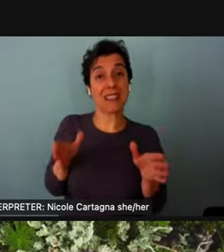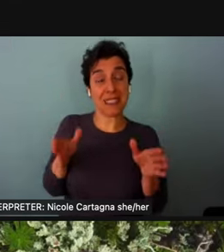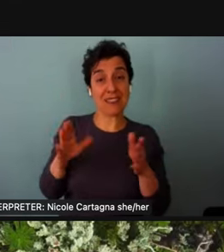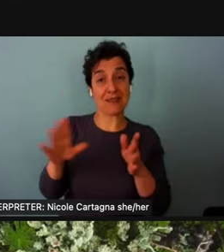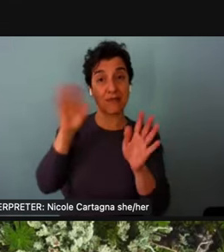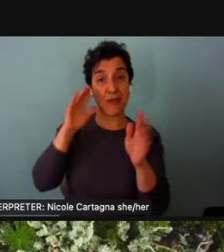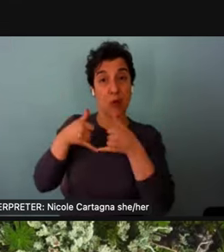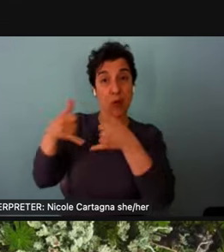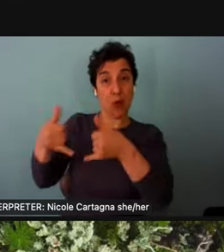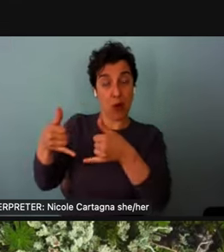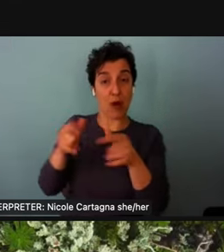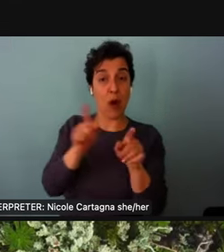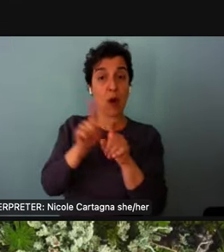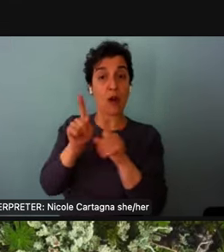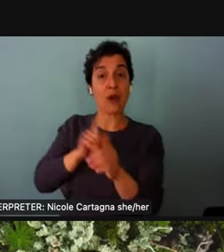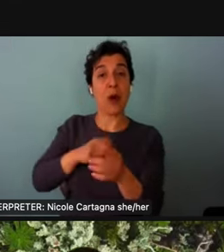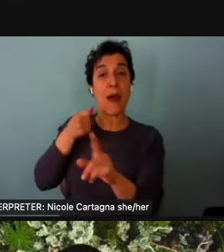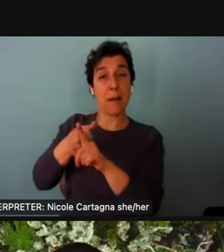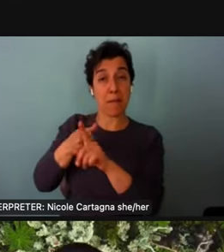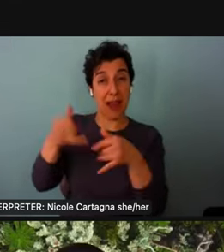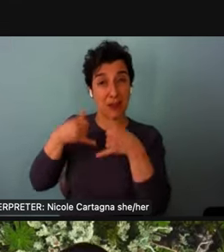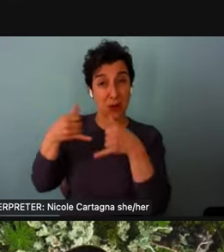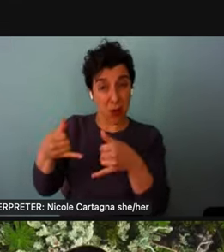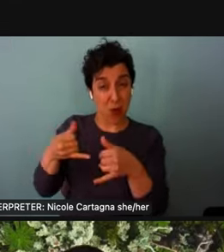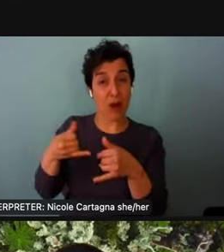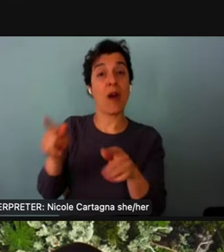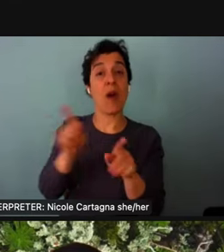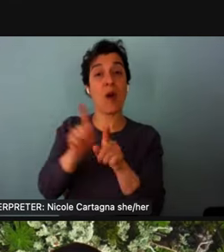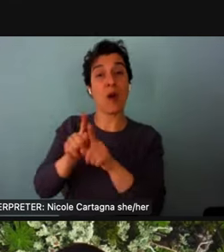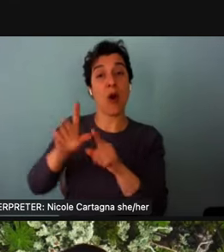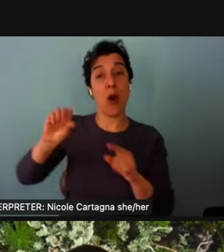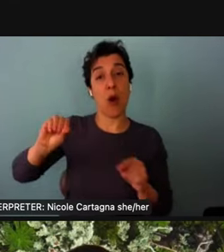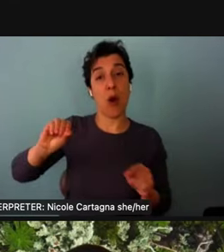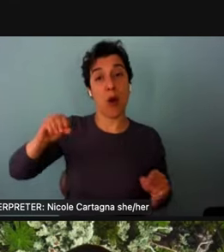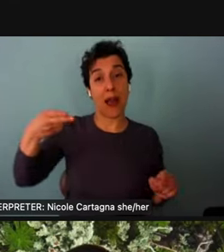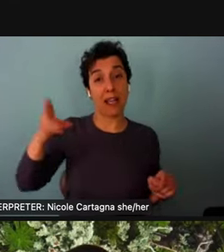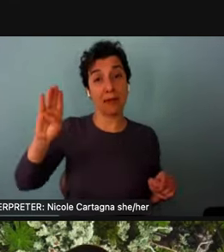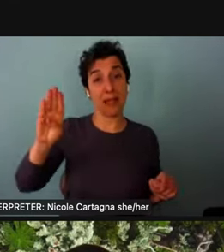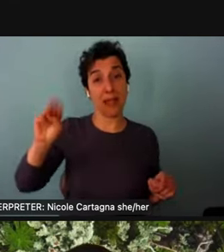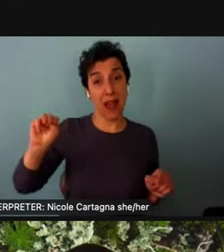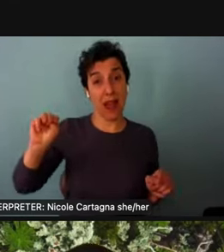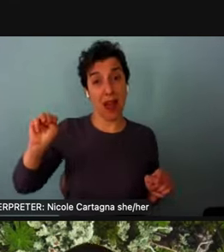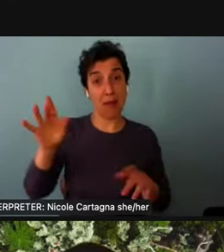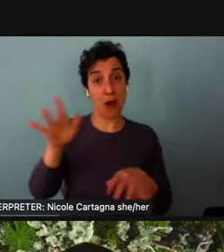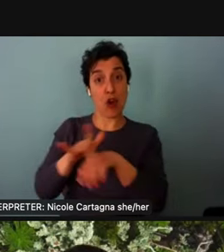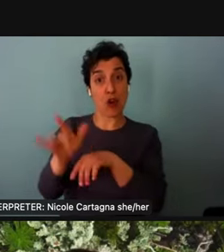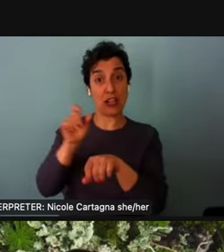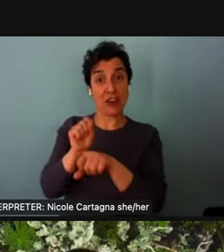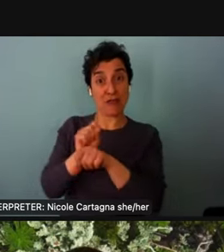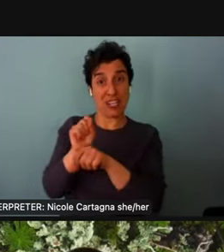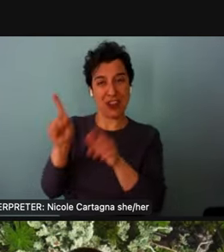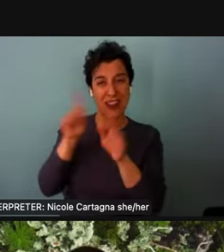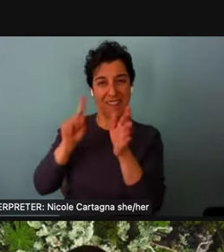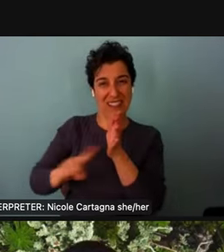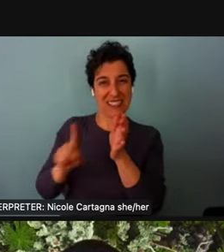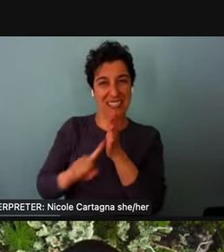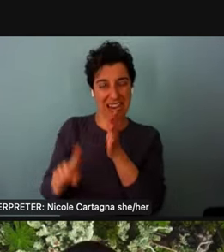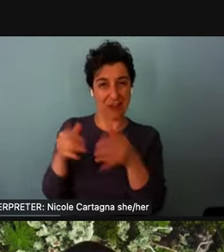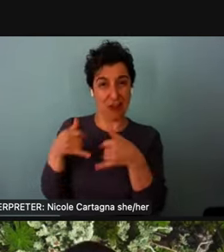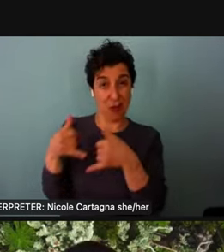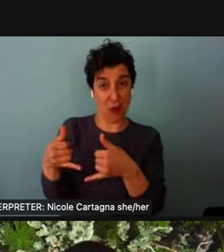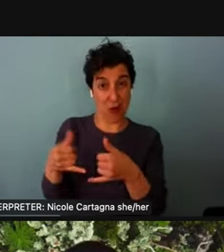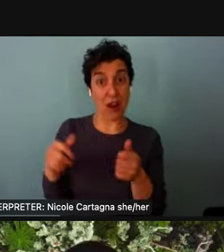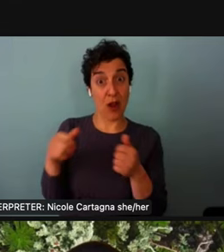Investigator Publication Impact Award, and the OHBM Earlier Career Investigator Award. With